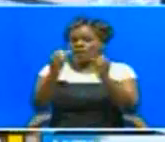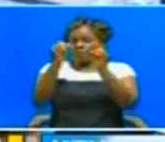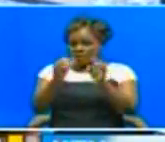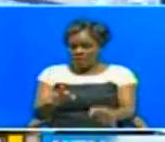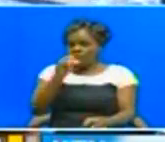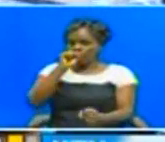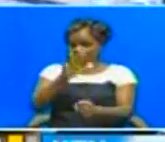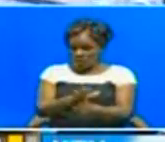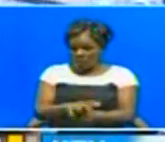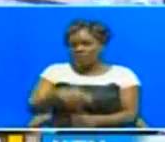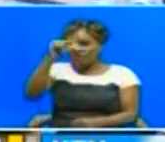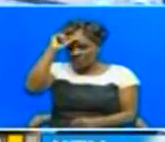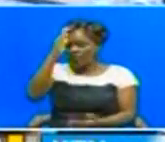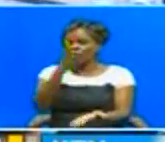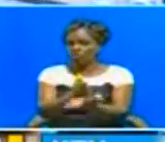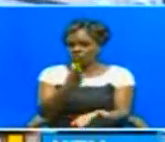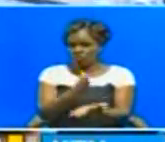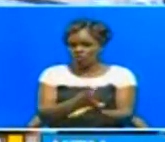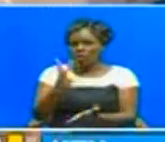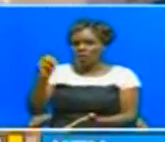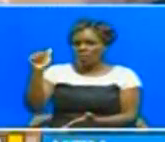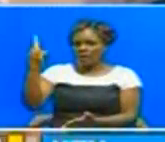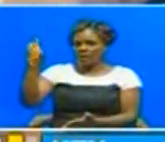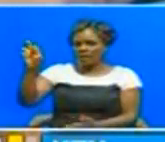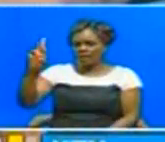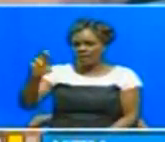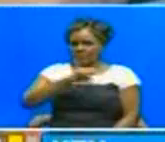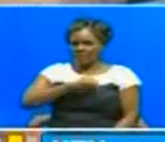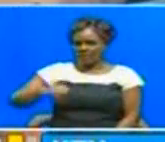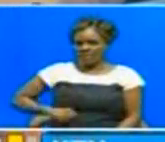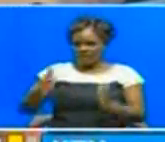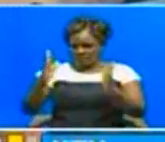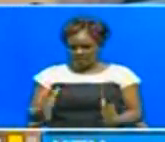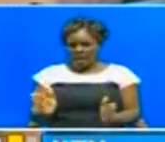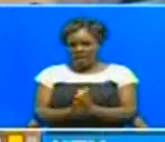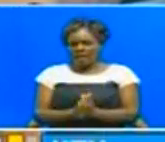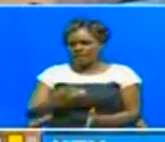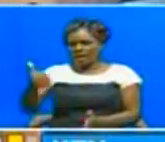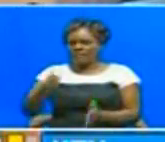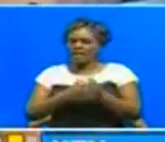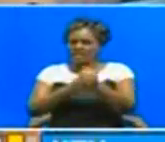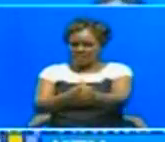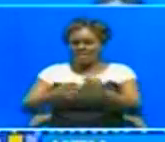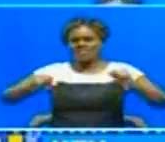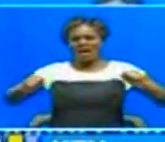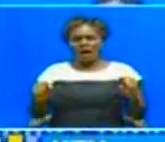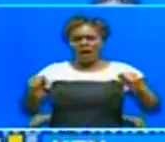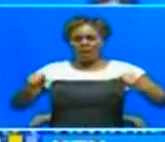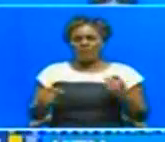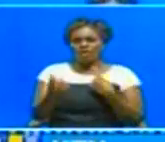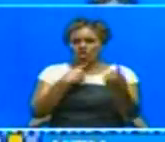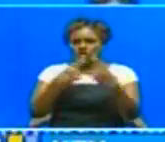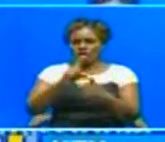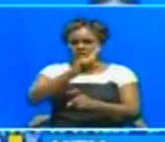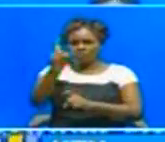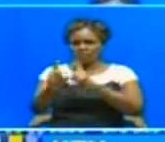assurance by the government is anything to go by, then Mandera Senator Bill Okero and other northern Kenya leaders are a happy lot. Speaking during an